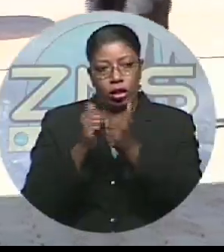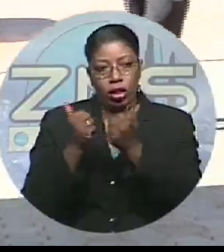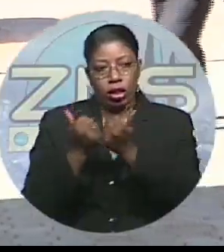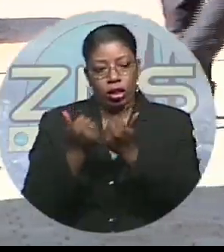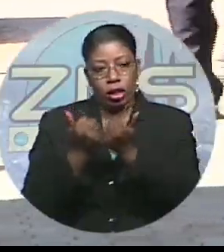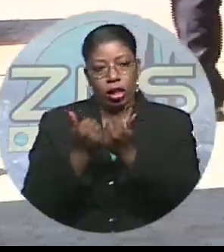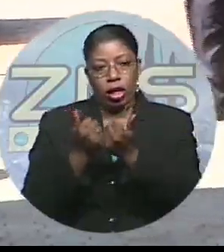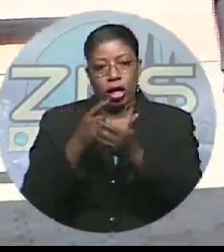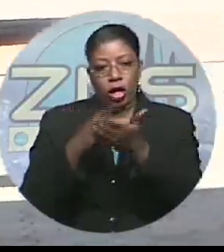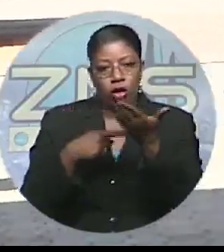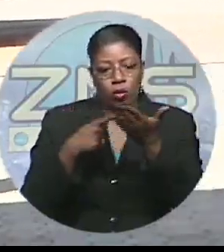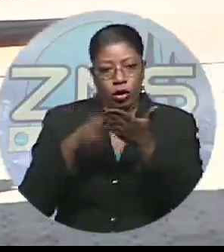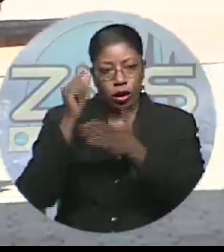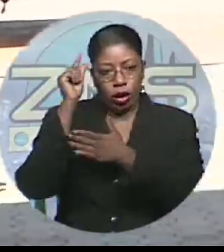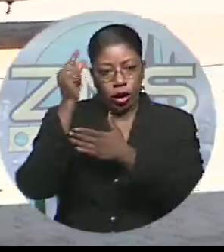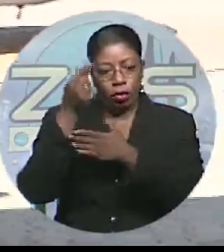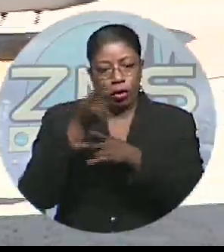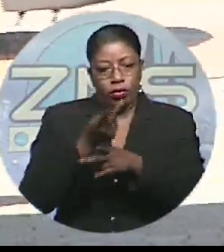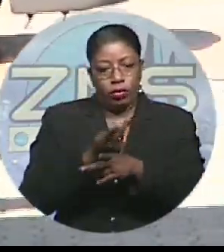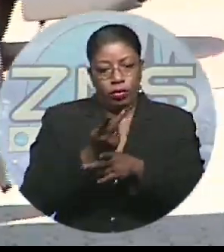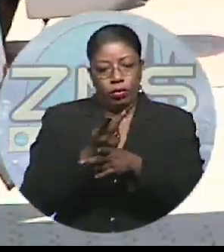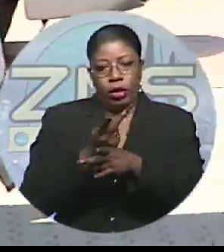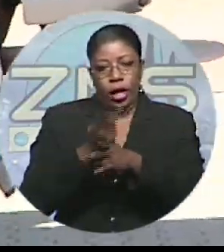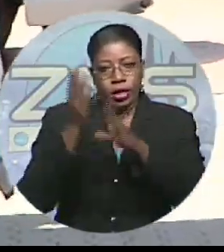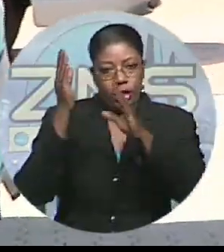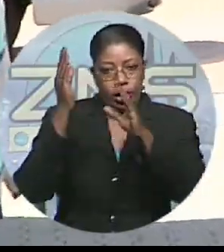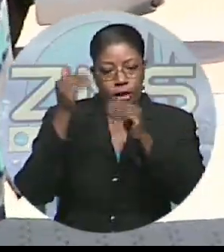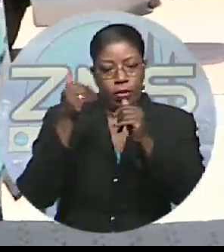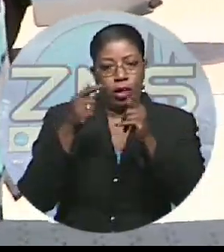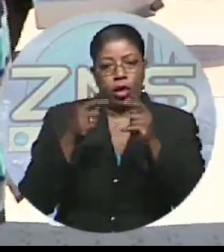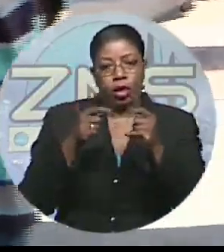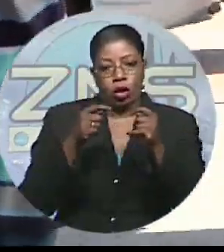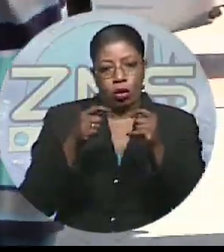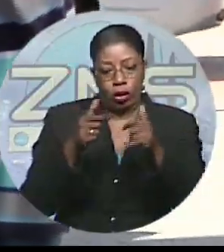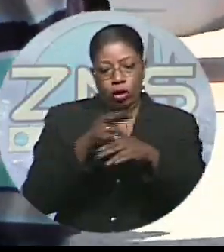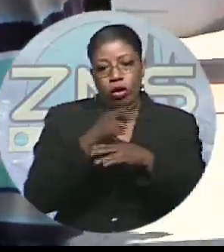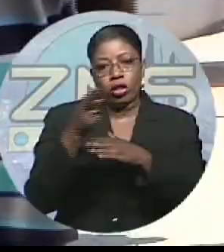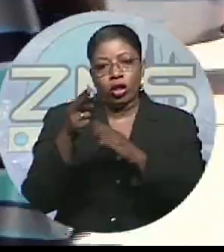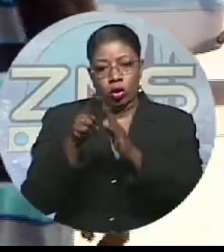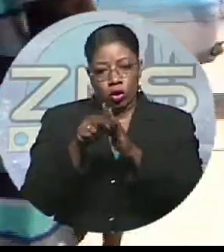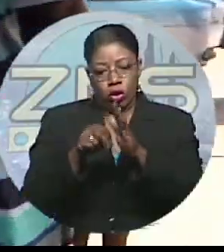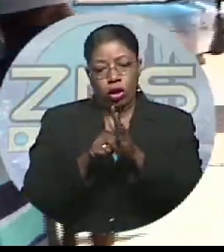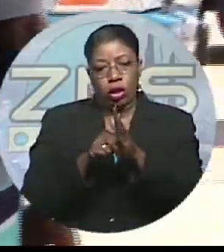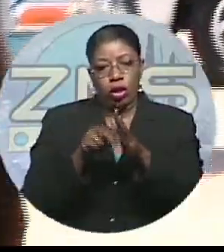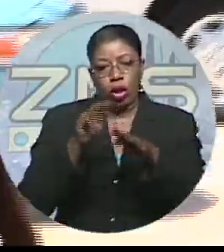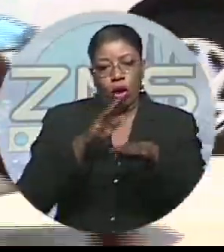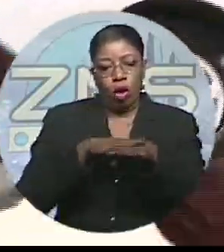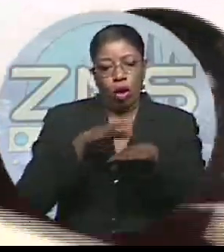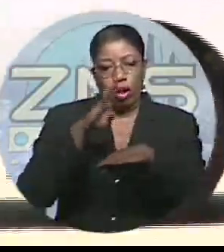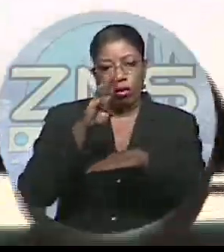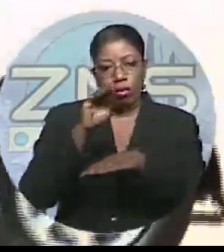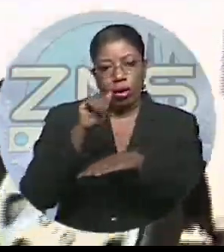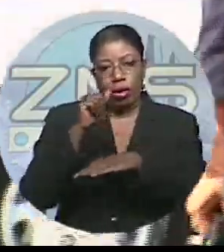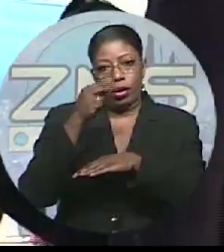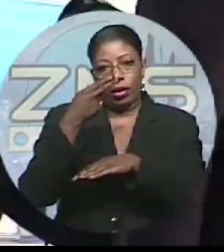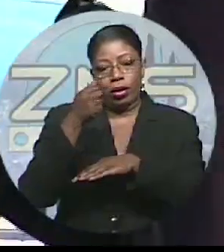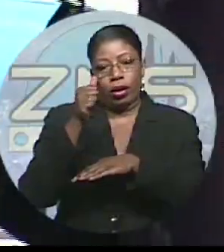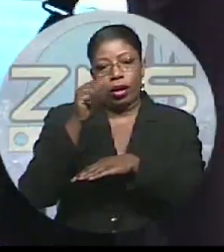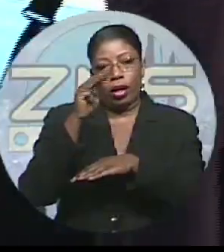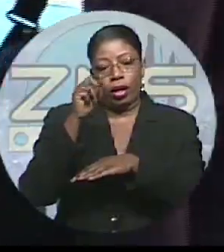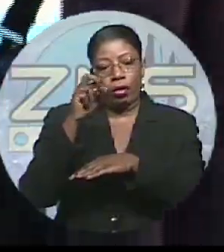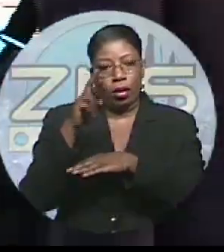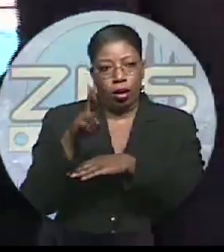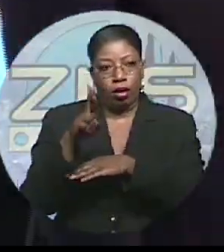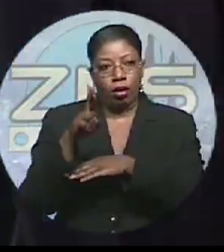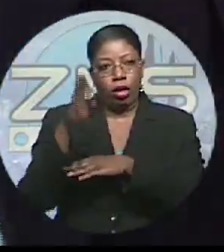is something government has worked to secure as it anticipates a speedy resolution to the Baha Mar dilemma. State Minister for Finance Michael Halkitis